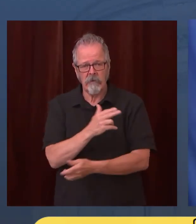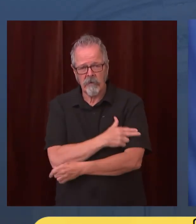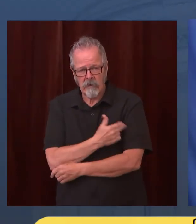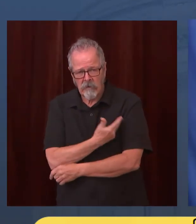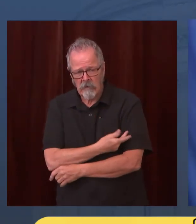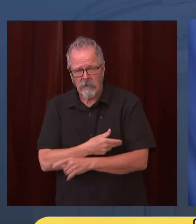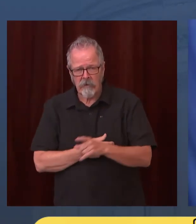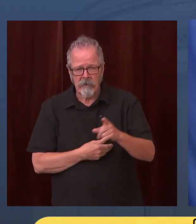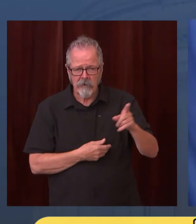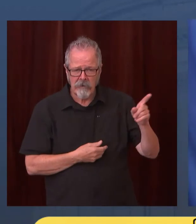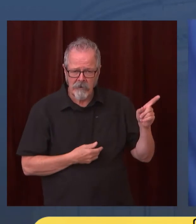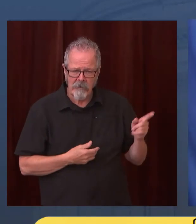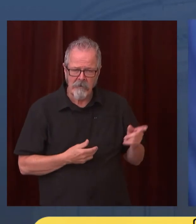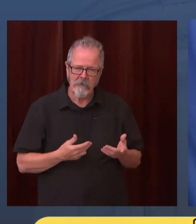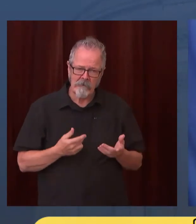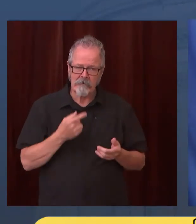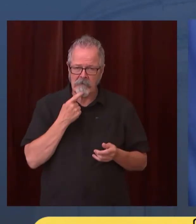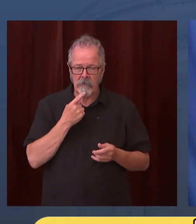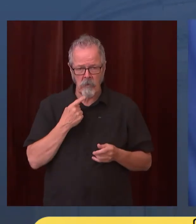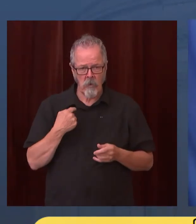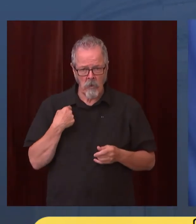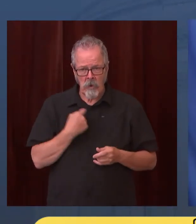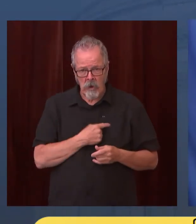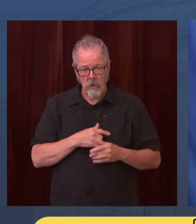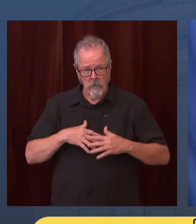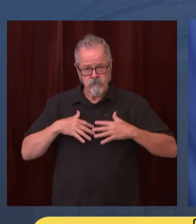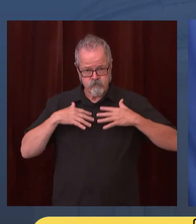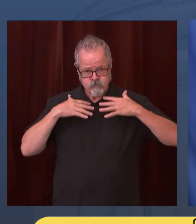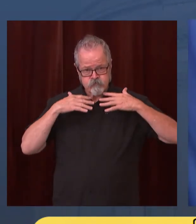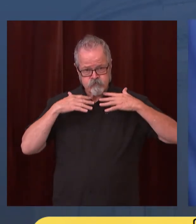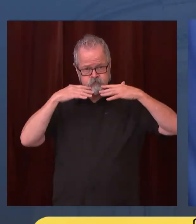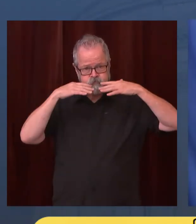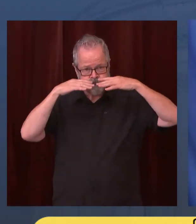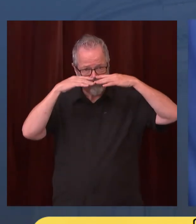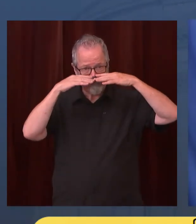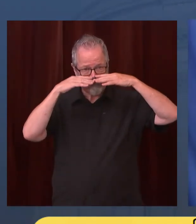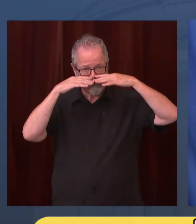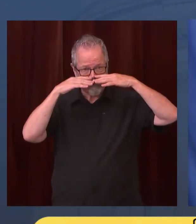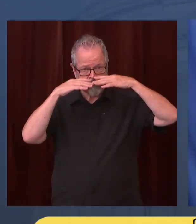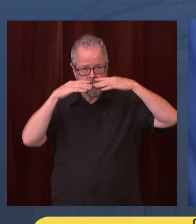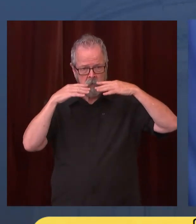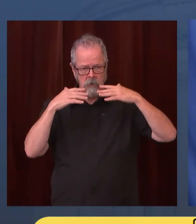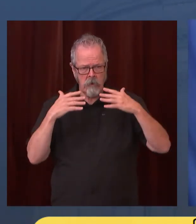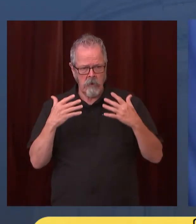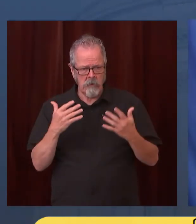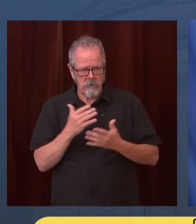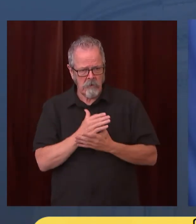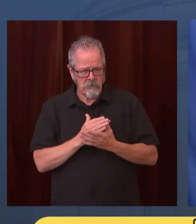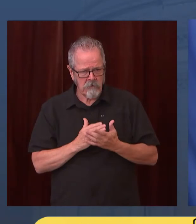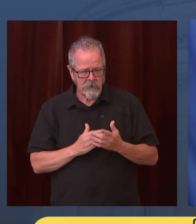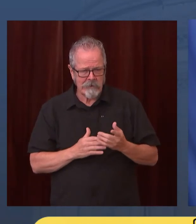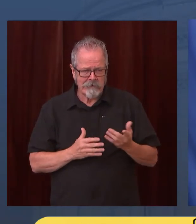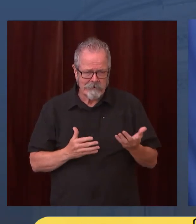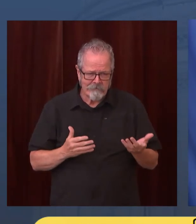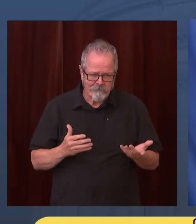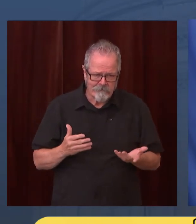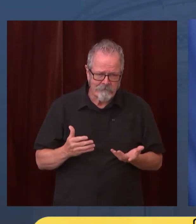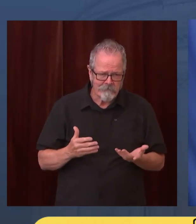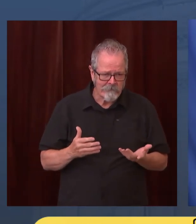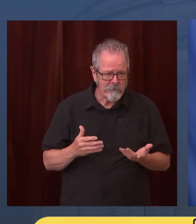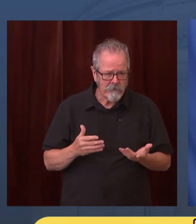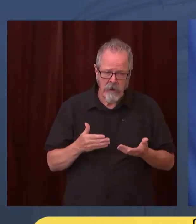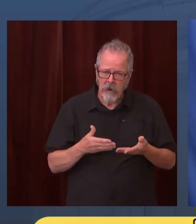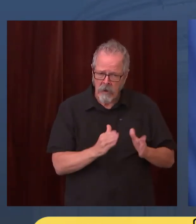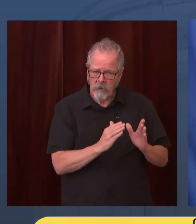just stretched, but they're extremely stretched. And because of that, they're having some changes to, which by the way is allowed with our